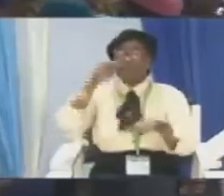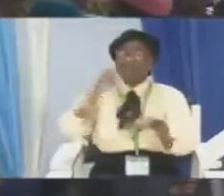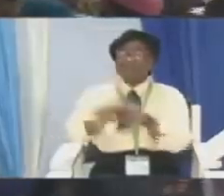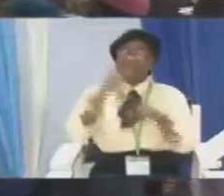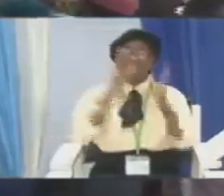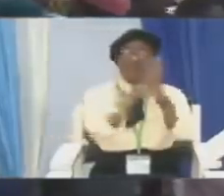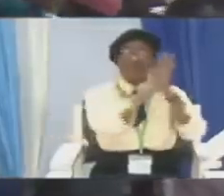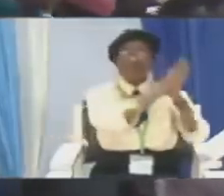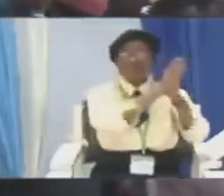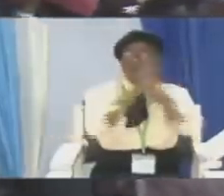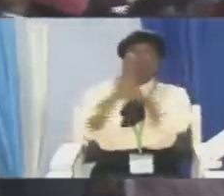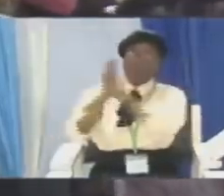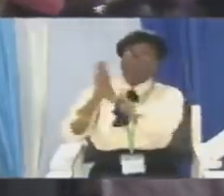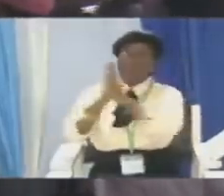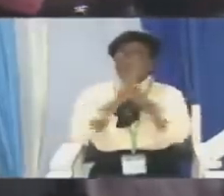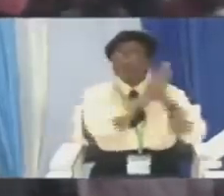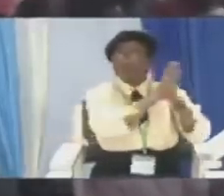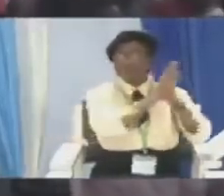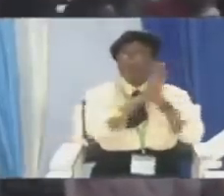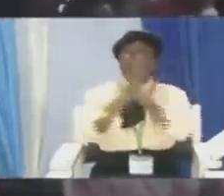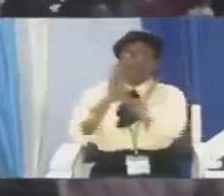Mashila Katali Brakosatia.